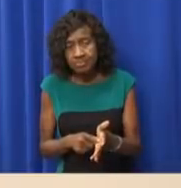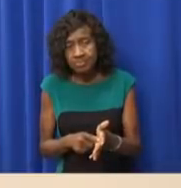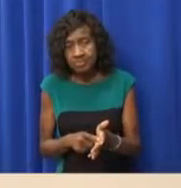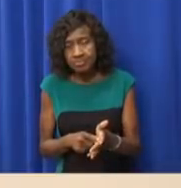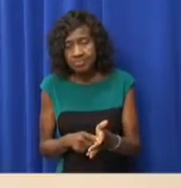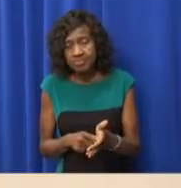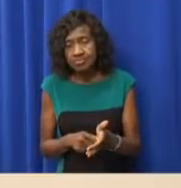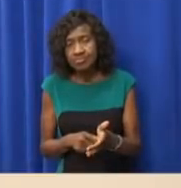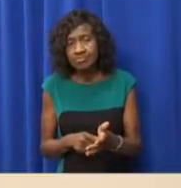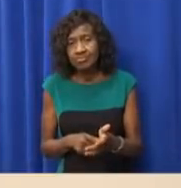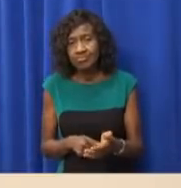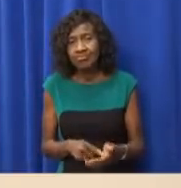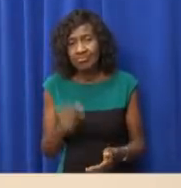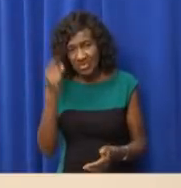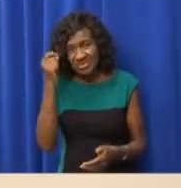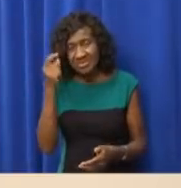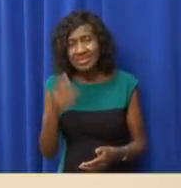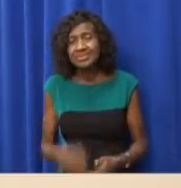Moving on,